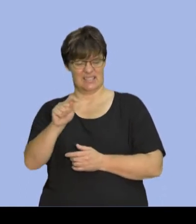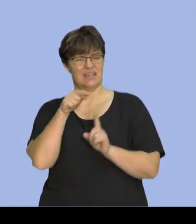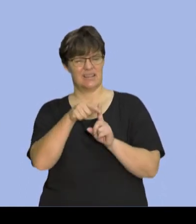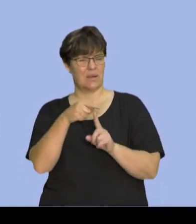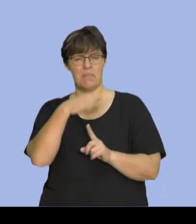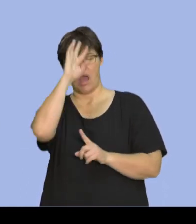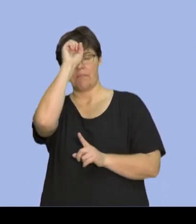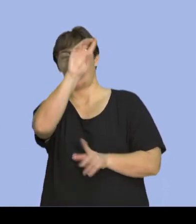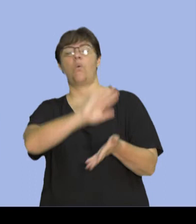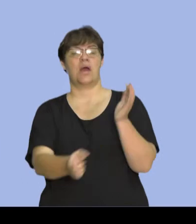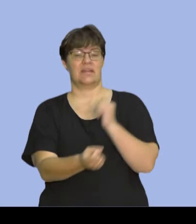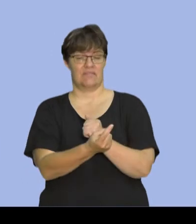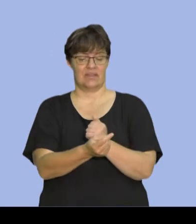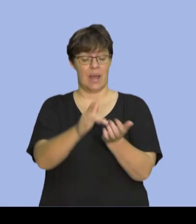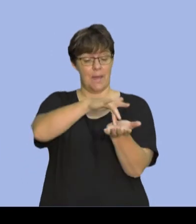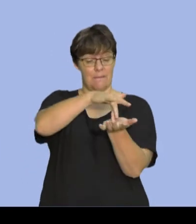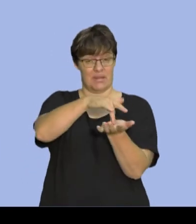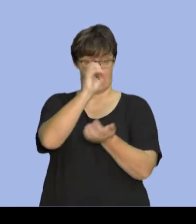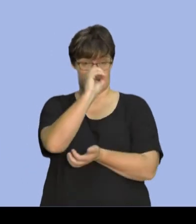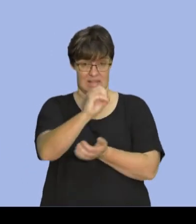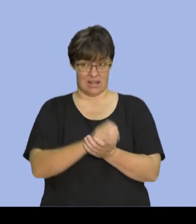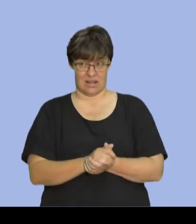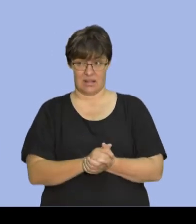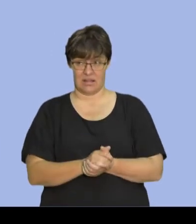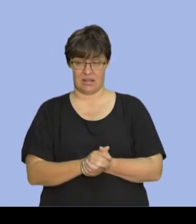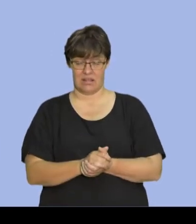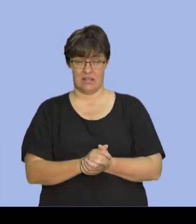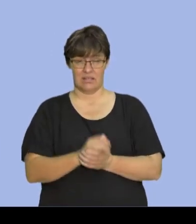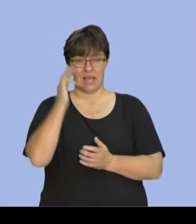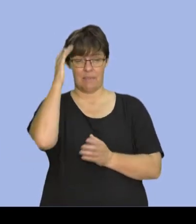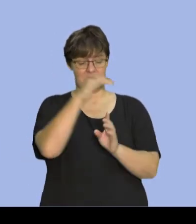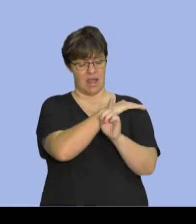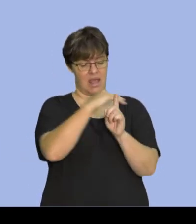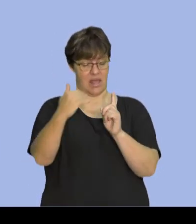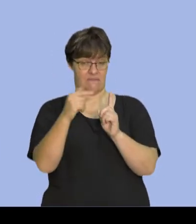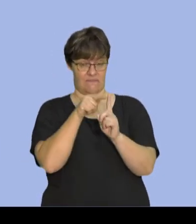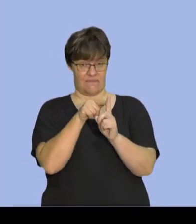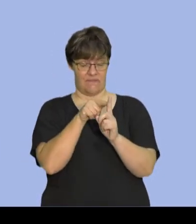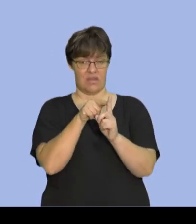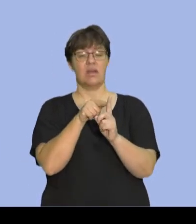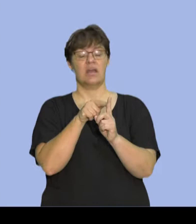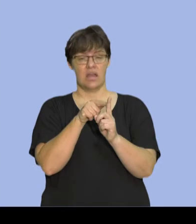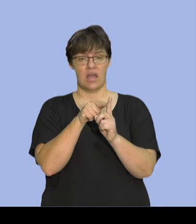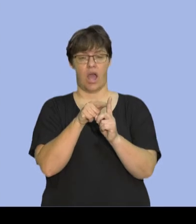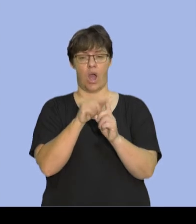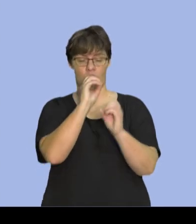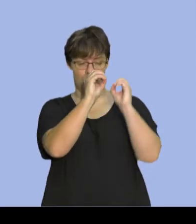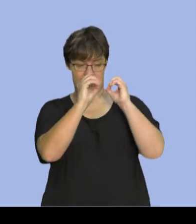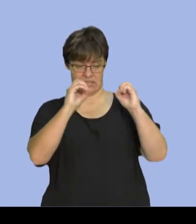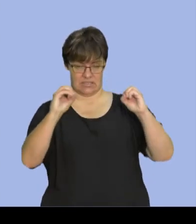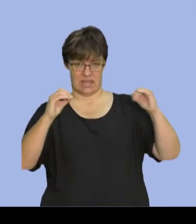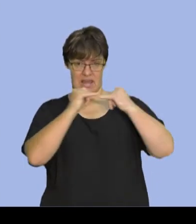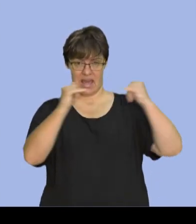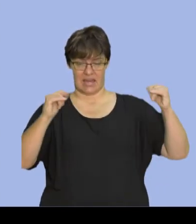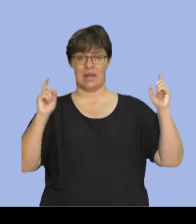find that in the middle of the cell, along this imaginary equator, the chromosomes tend to line up